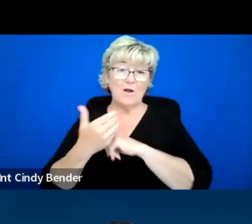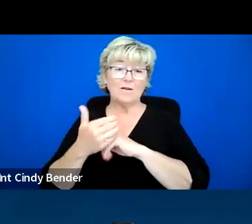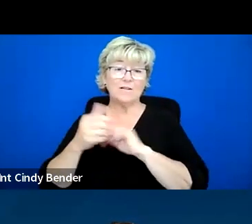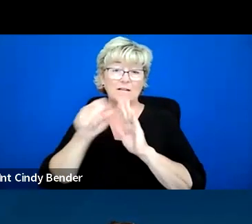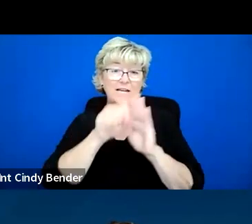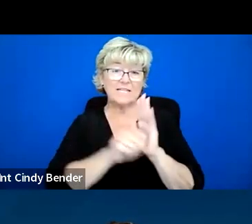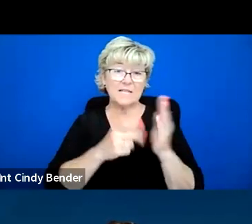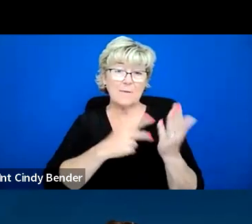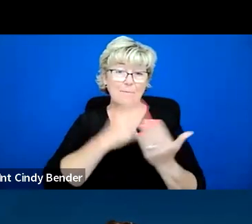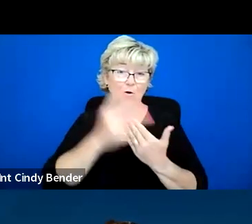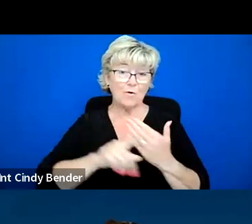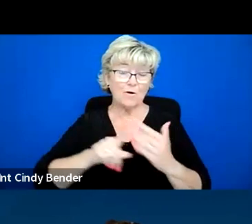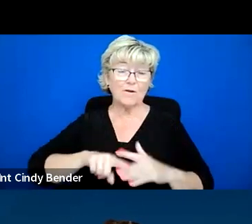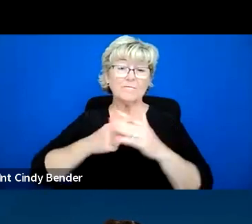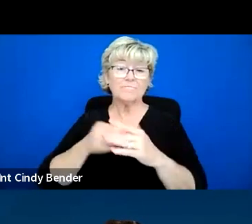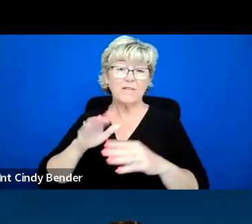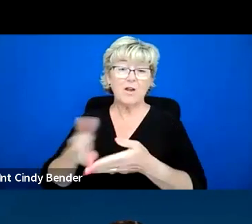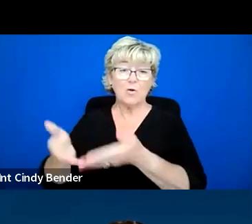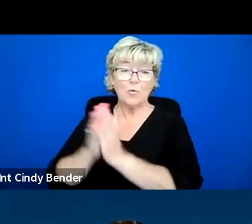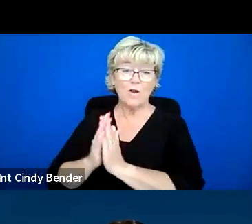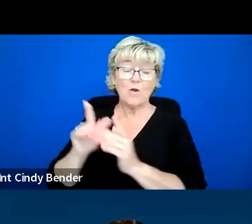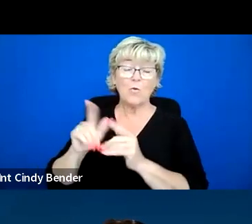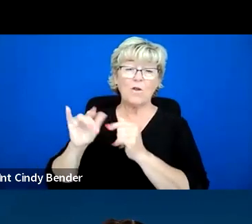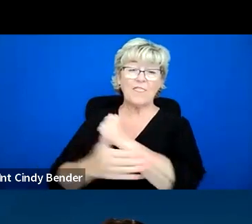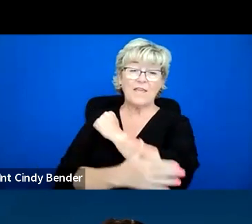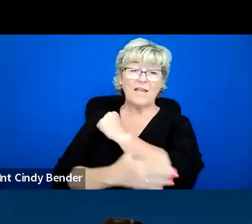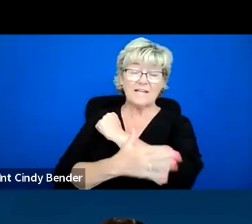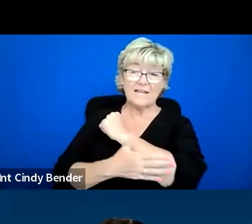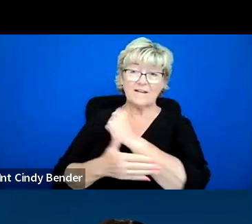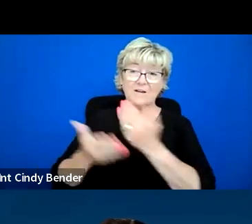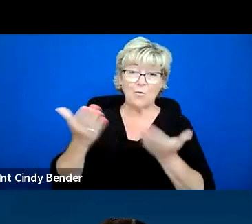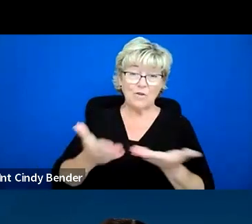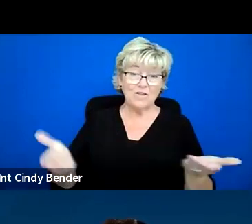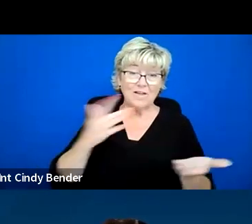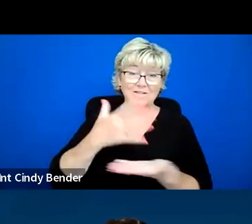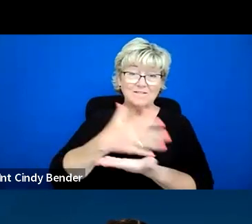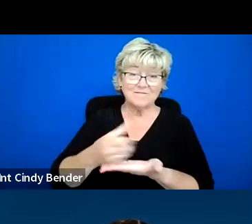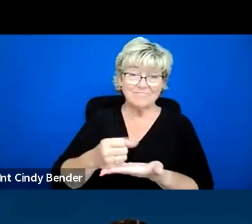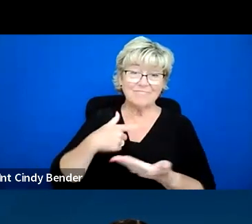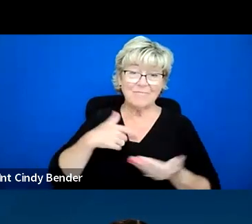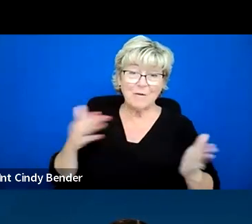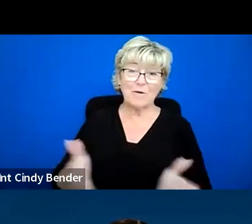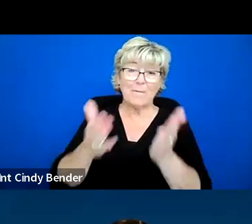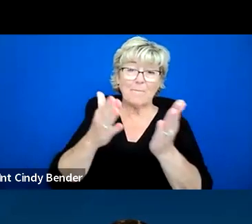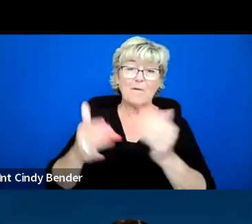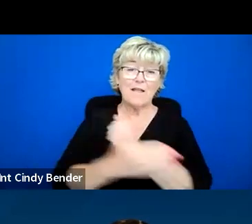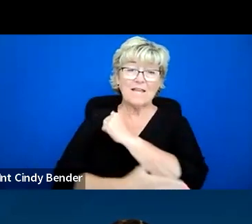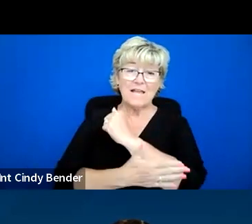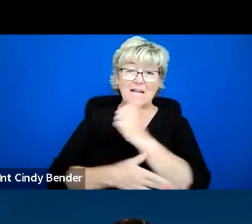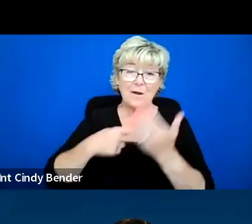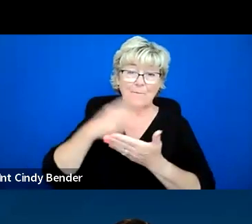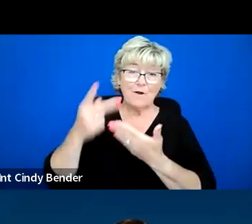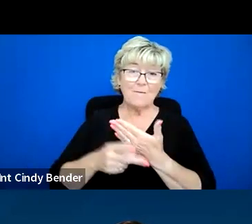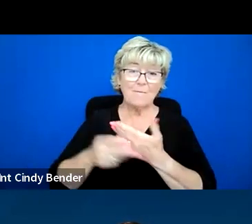program is activated upon request when the county resources are depleted. And so that's why we're really promoting the county programs or the